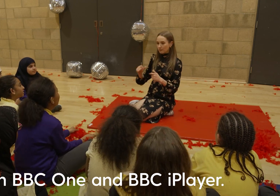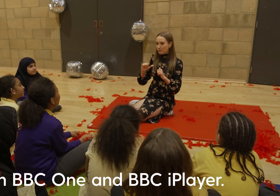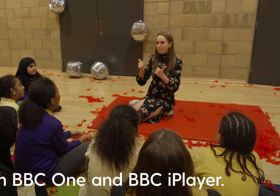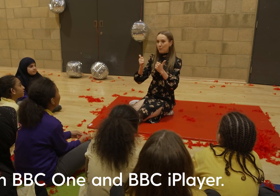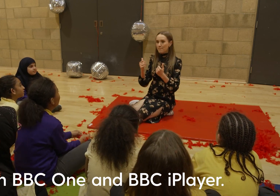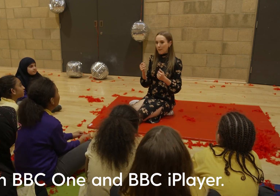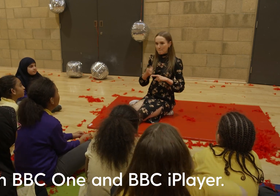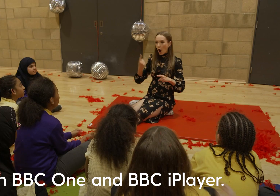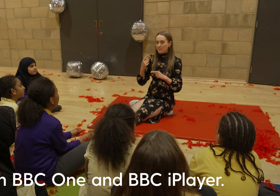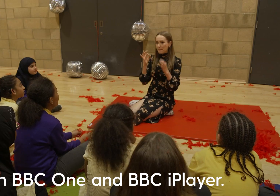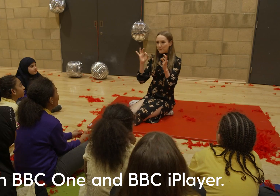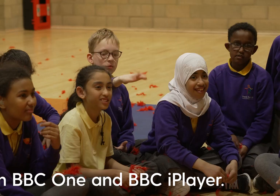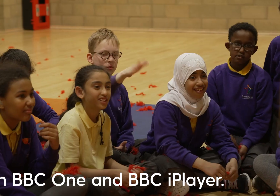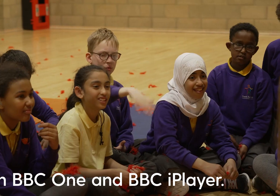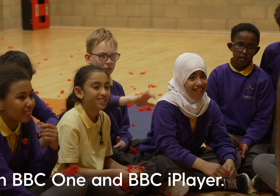A. A. A. Go back to this man.